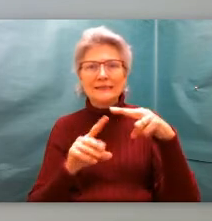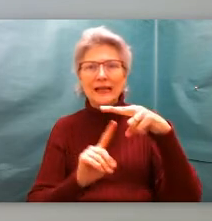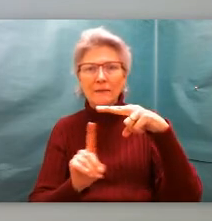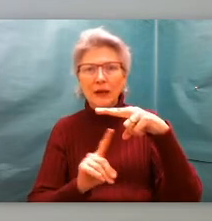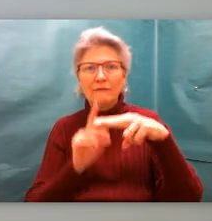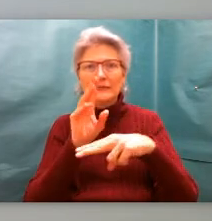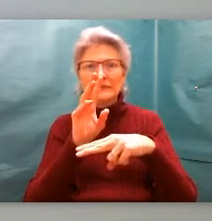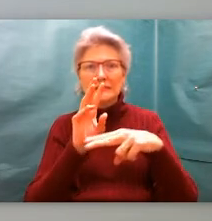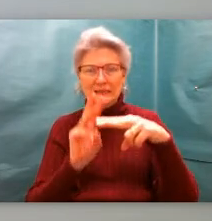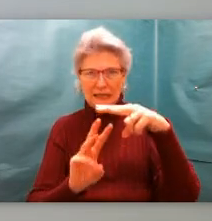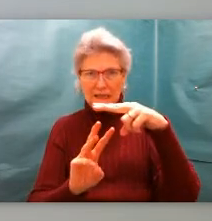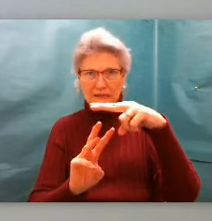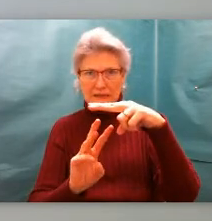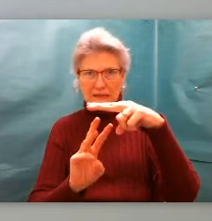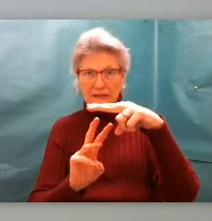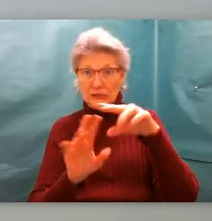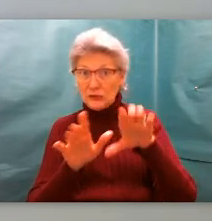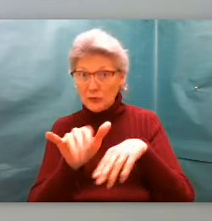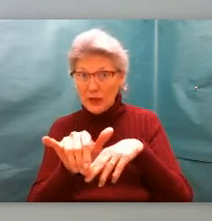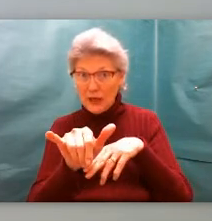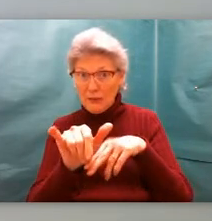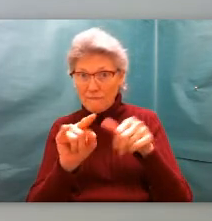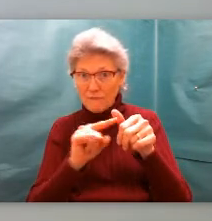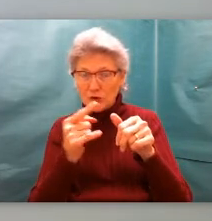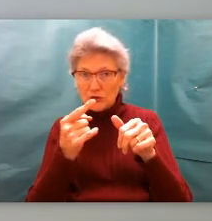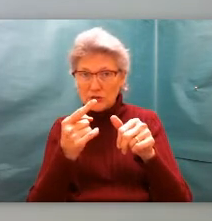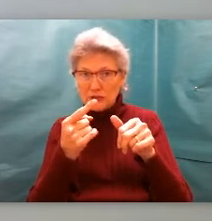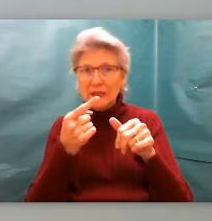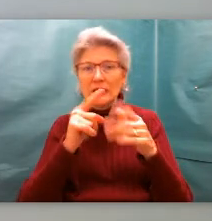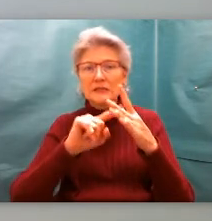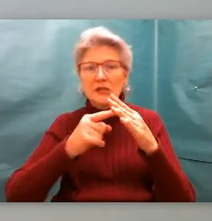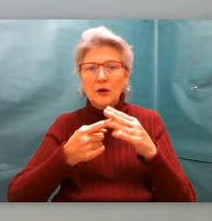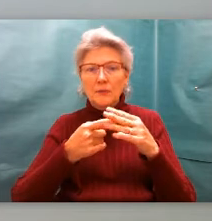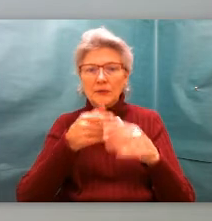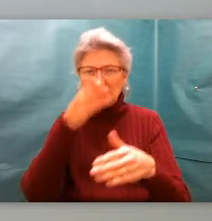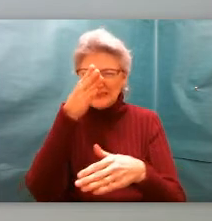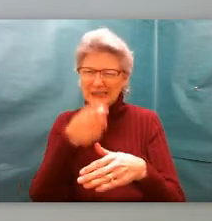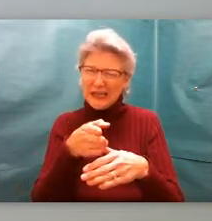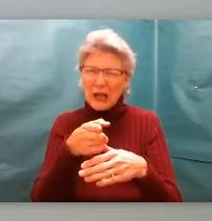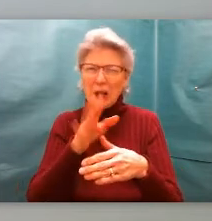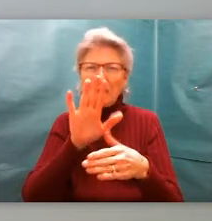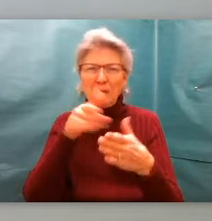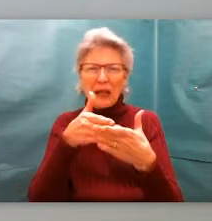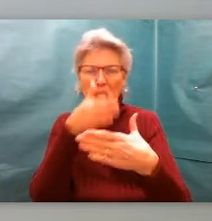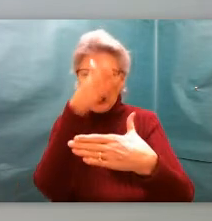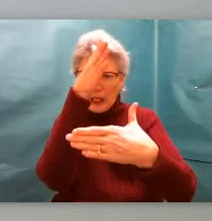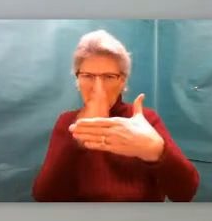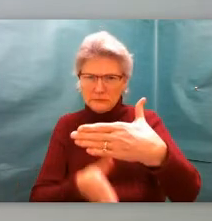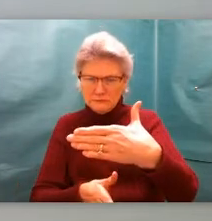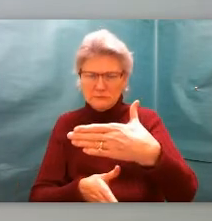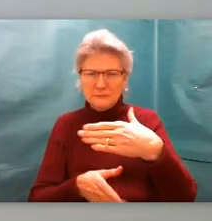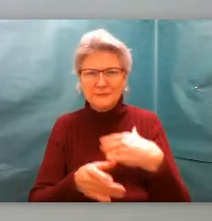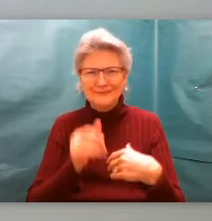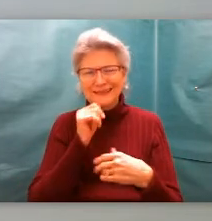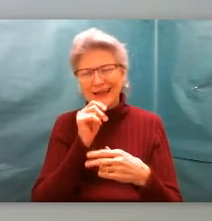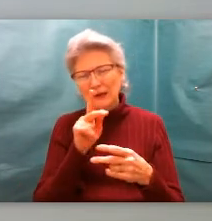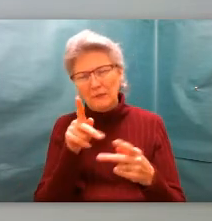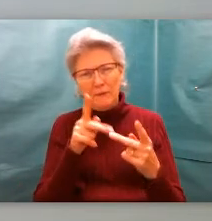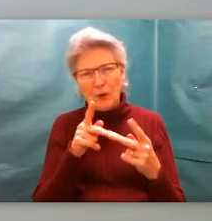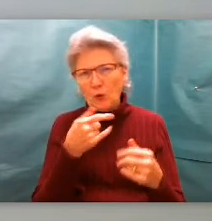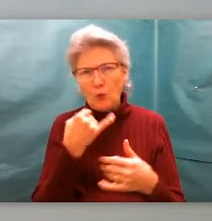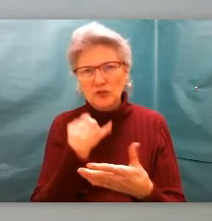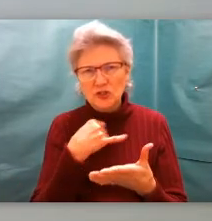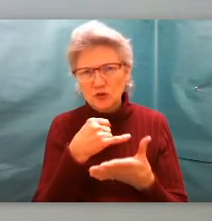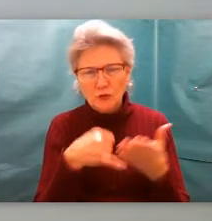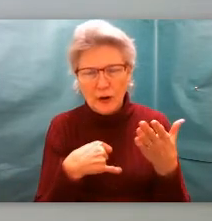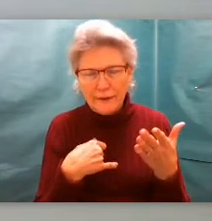of 6. And to do that, I'm going to first start by splitting it as close to the middle as I can. It doesn't have to be perfect because this is just a